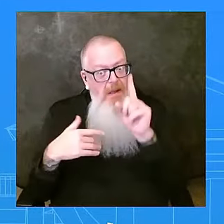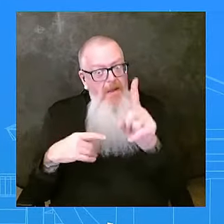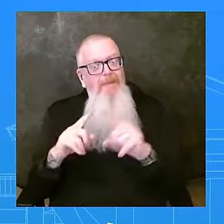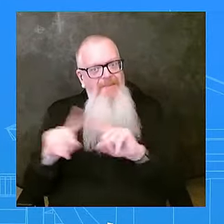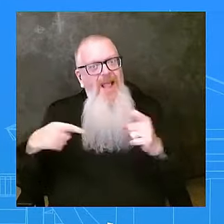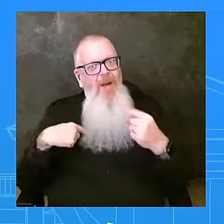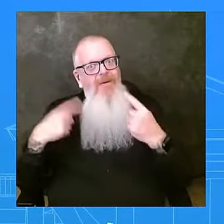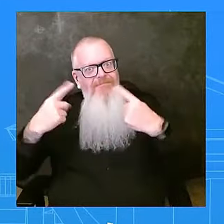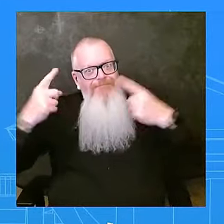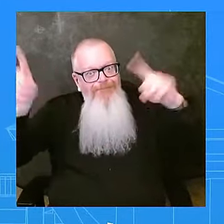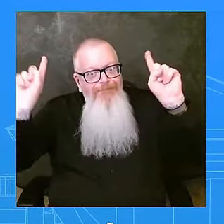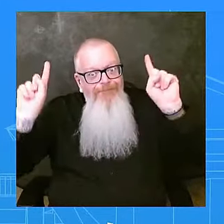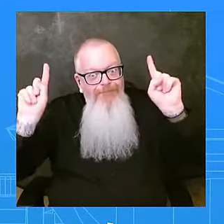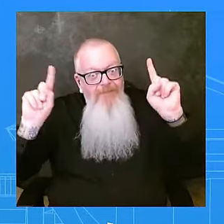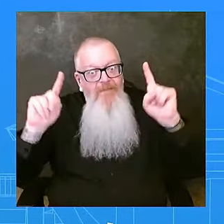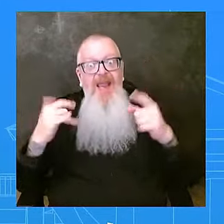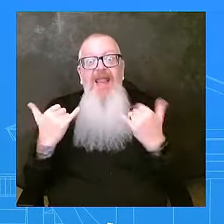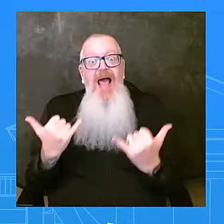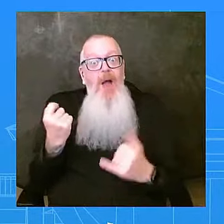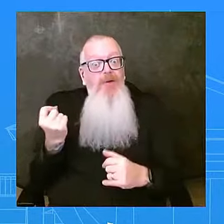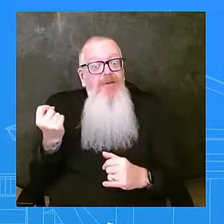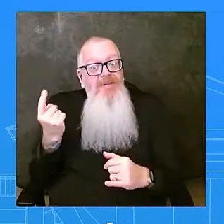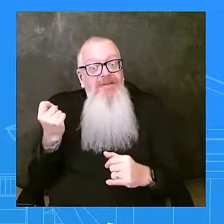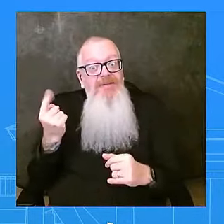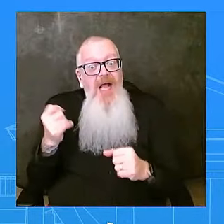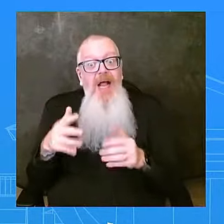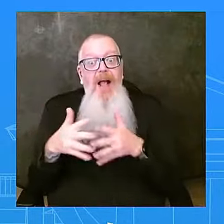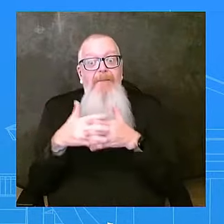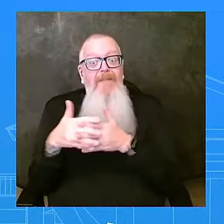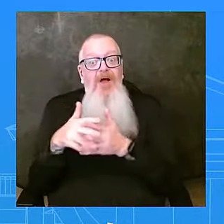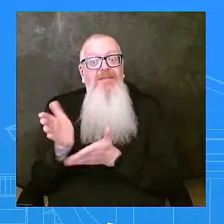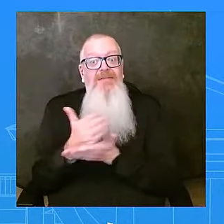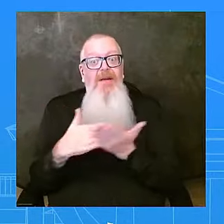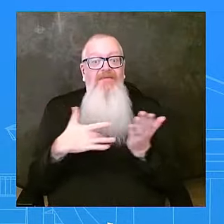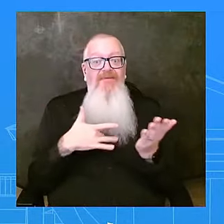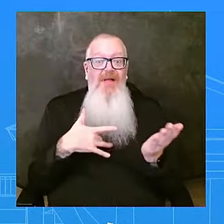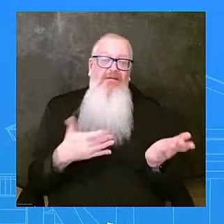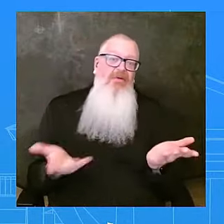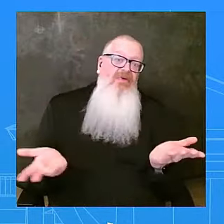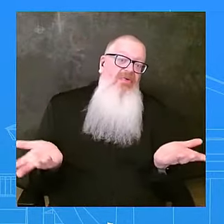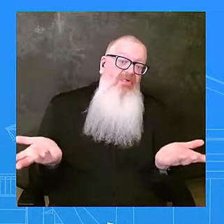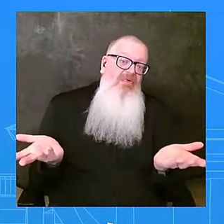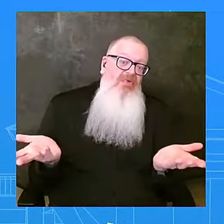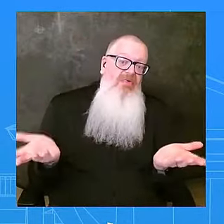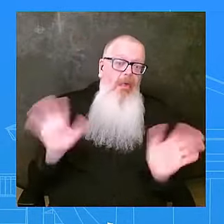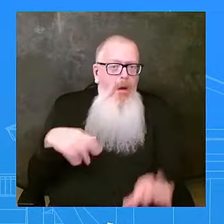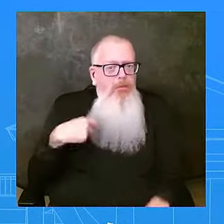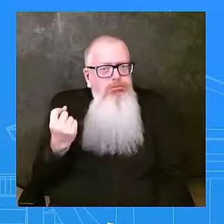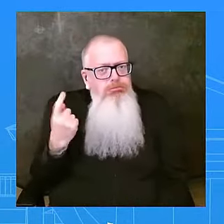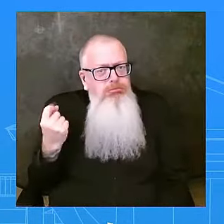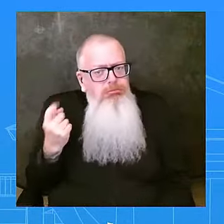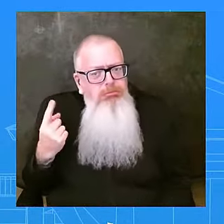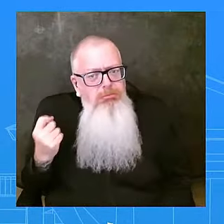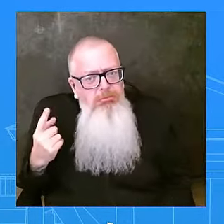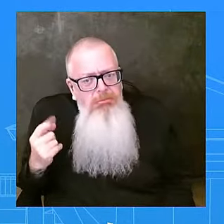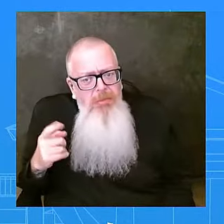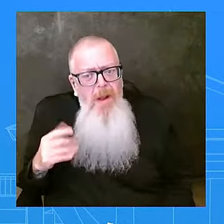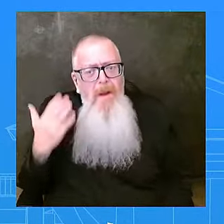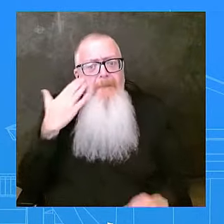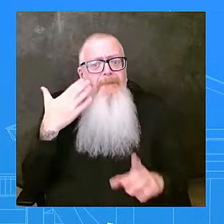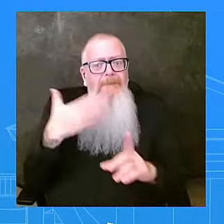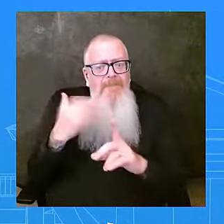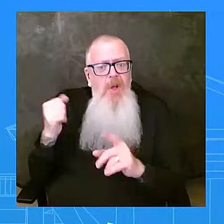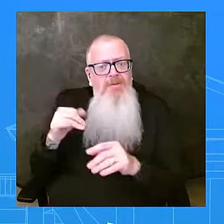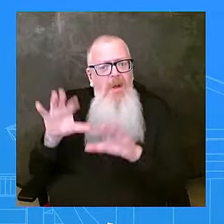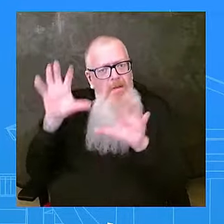Americans are not feeling that? Yeah, we get that. We understand. That's why the president is going to continue to talk about ways to lower cost.